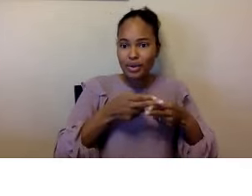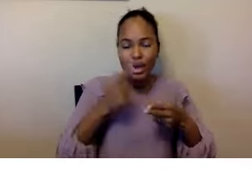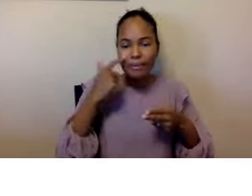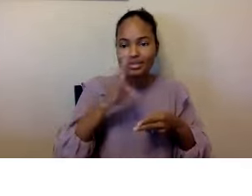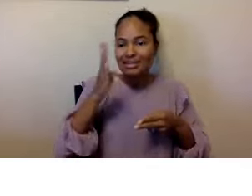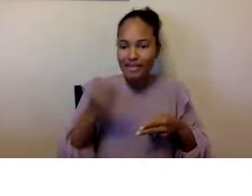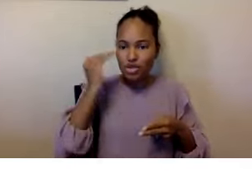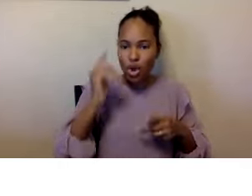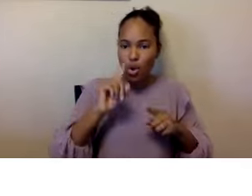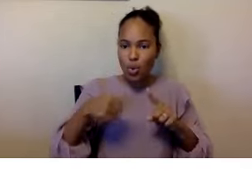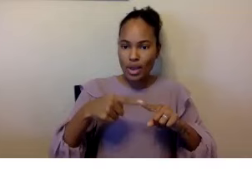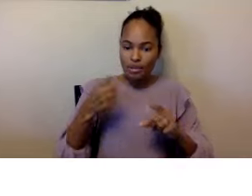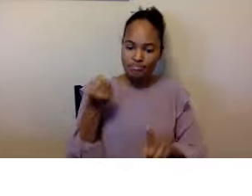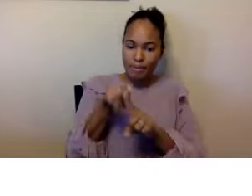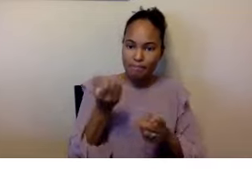disability.